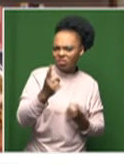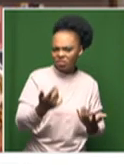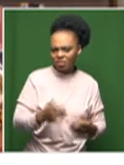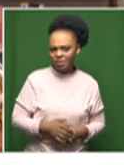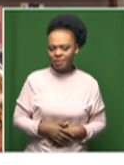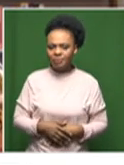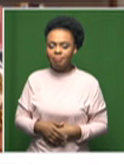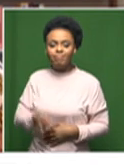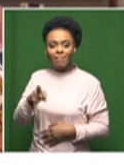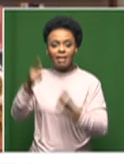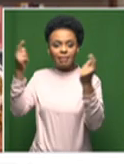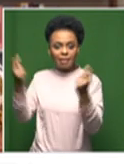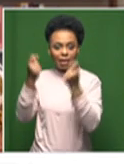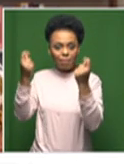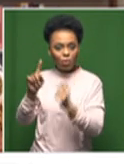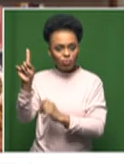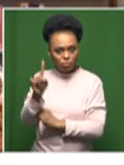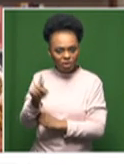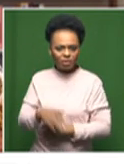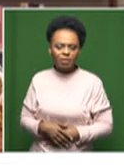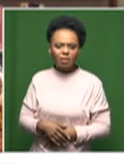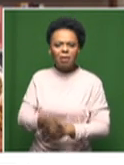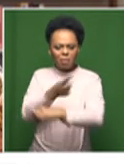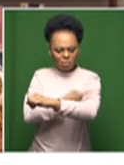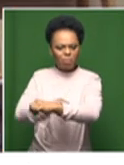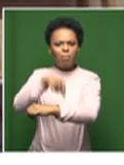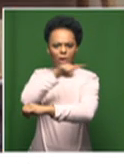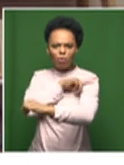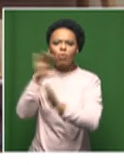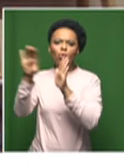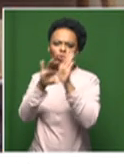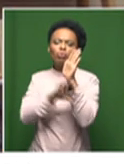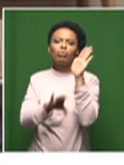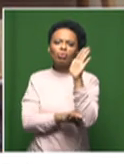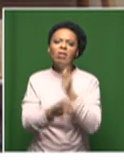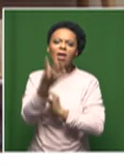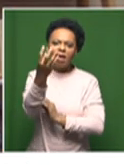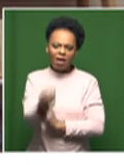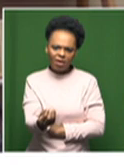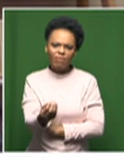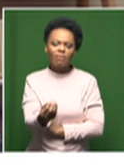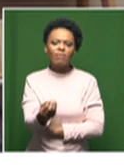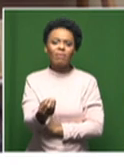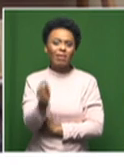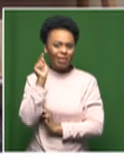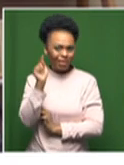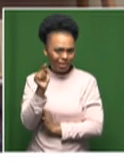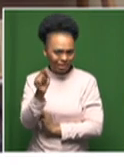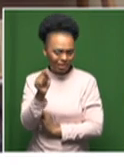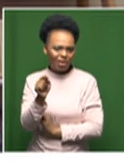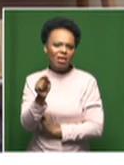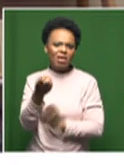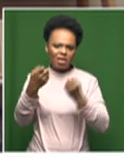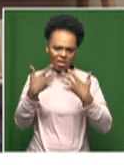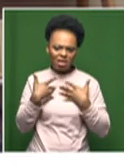Well, we are celebrating the fact that we have a very powerful constitution that does give us the legal